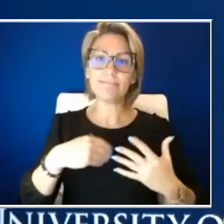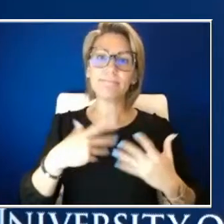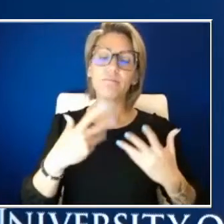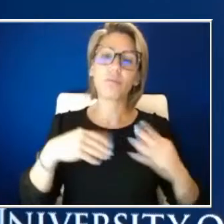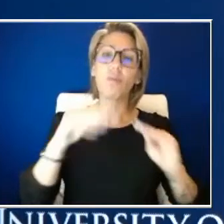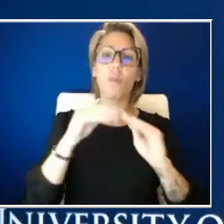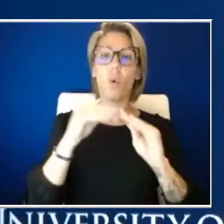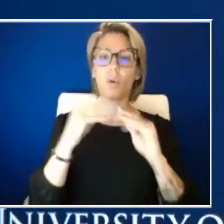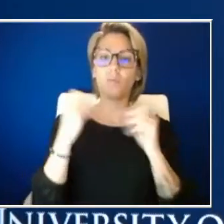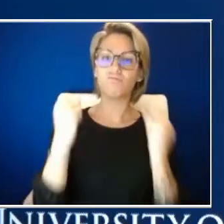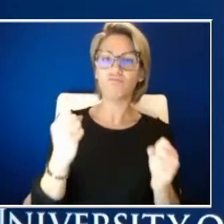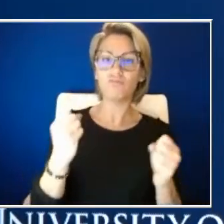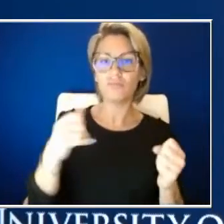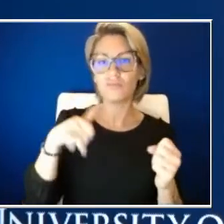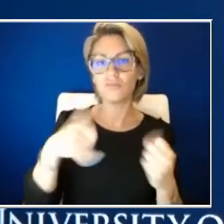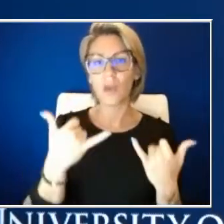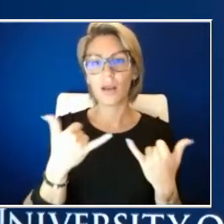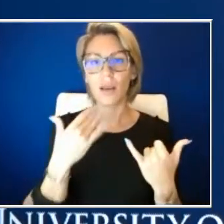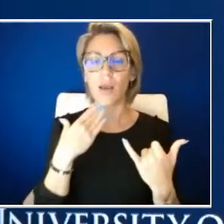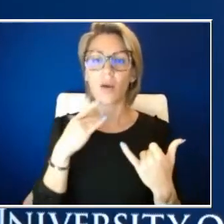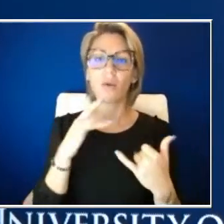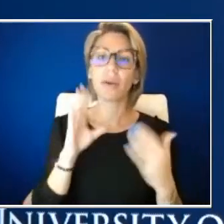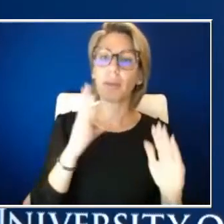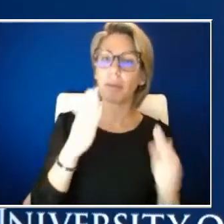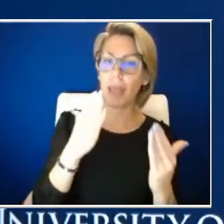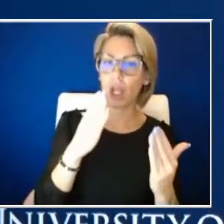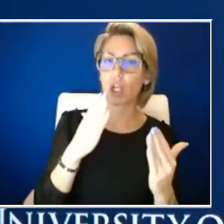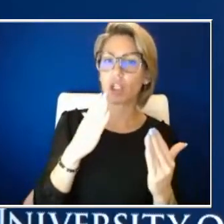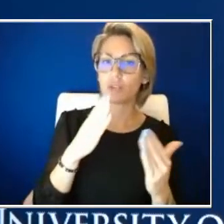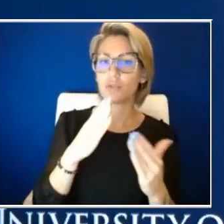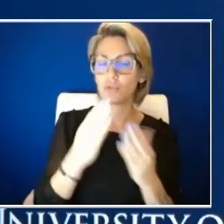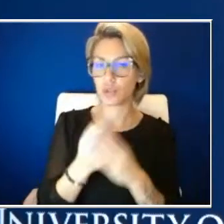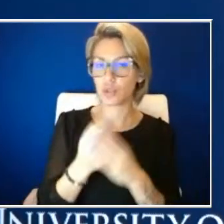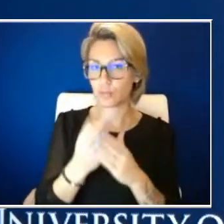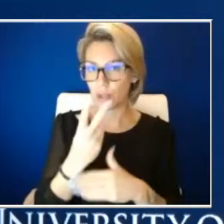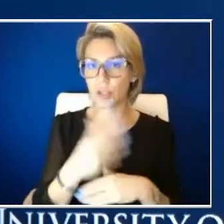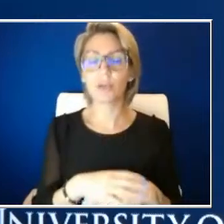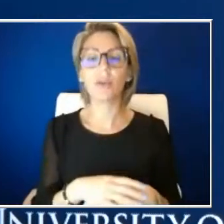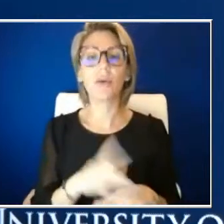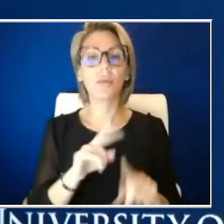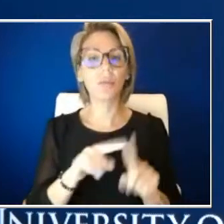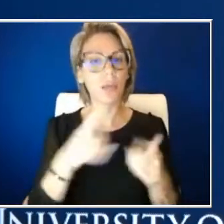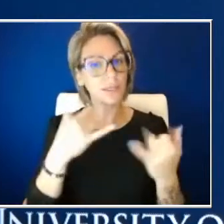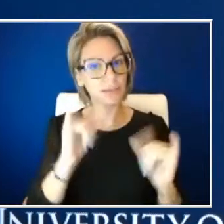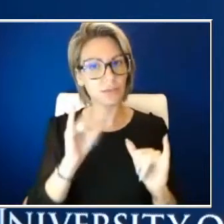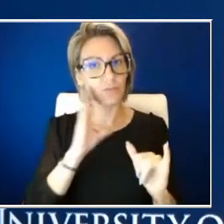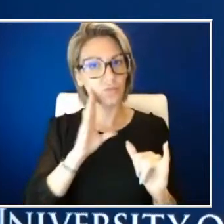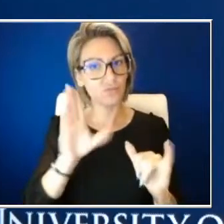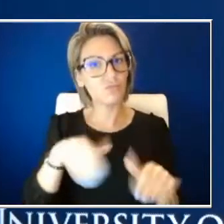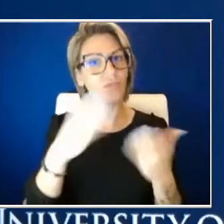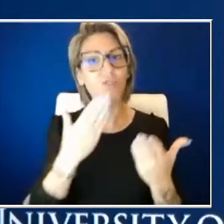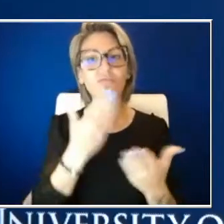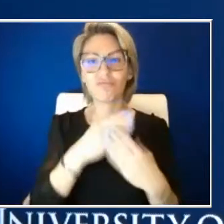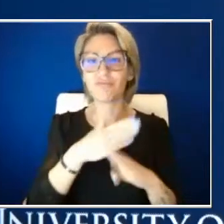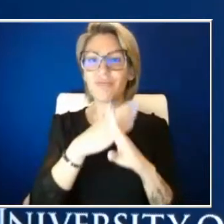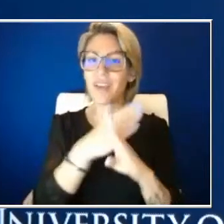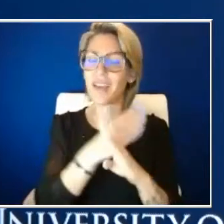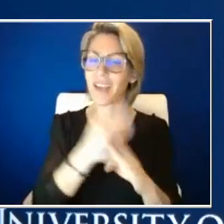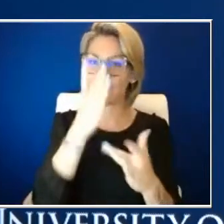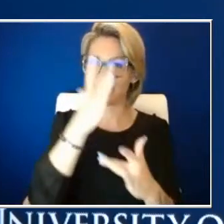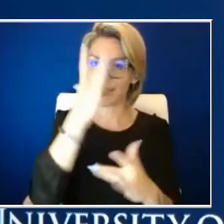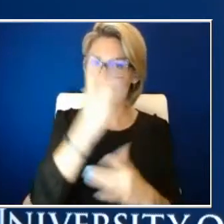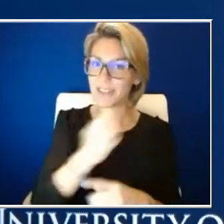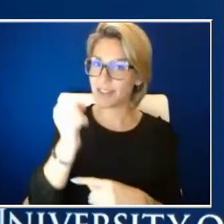to earlier in the spring as well, but it will still provide good protection against severe disease and hospitalization. That